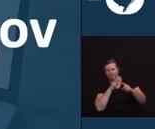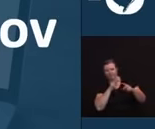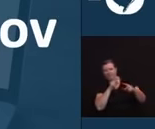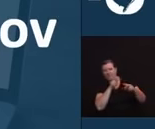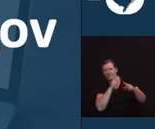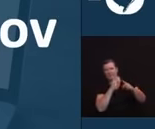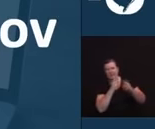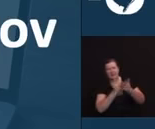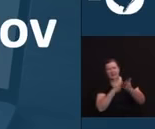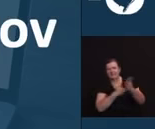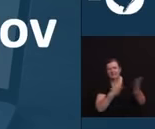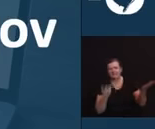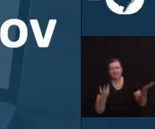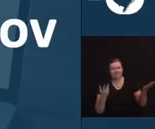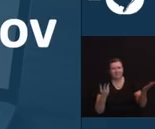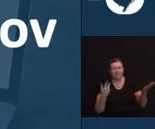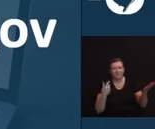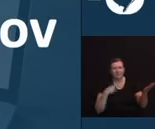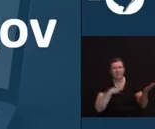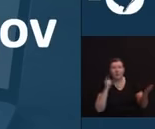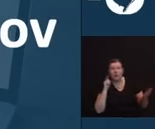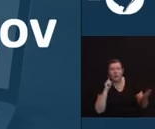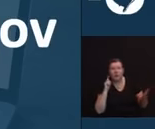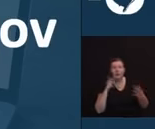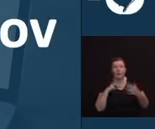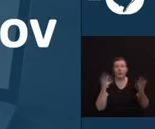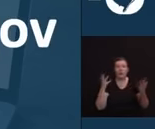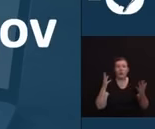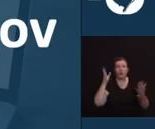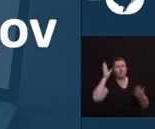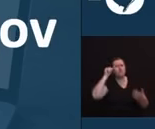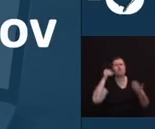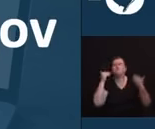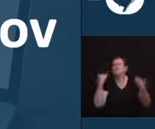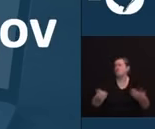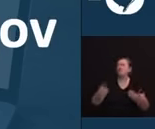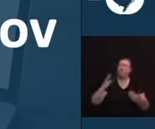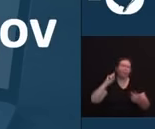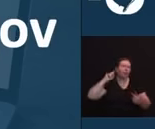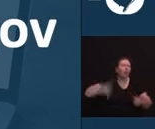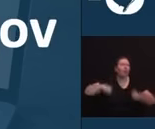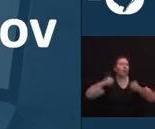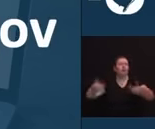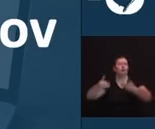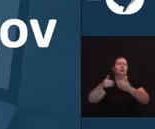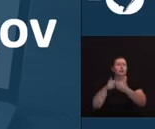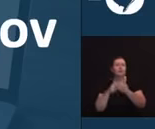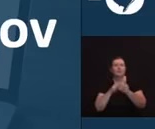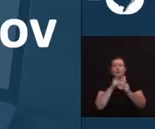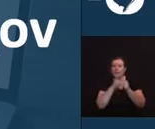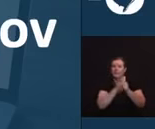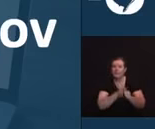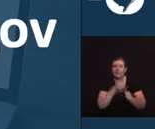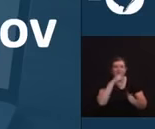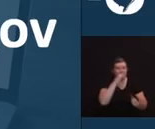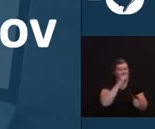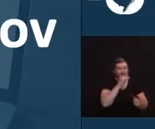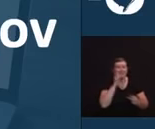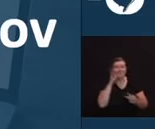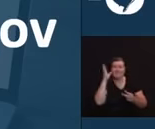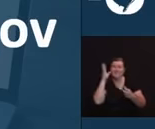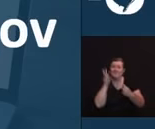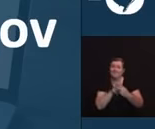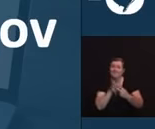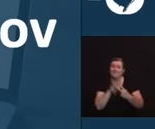than here or there, a lot of non-compliance, including by parents. So I want anyone who's playing hockey or whose mom and dad or